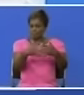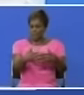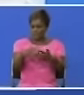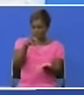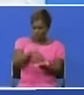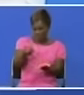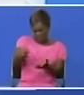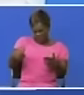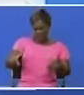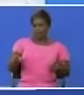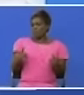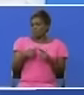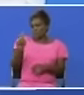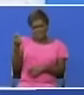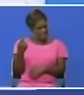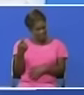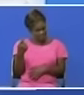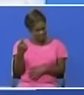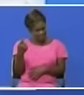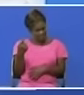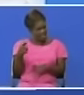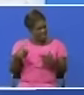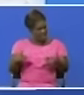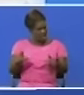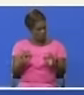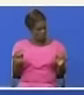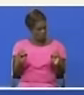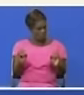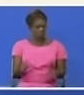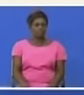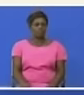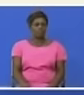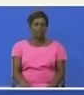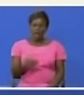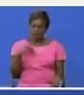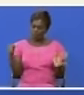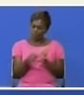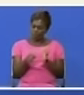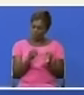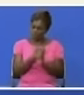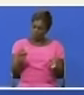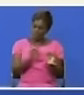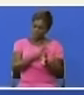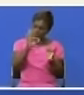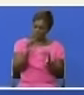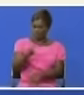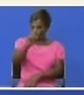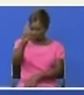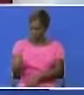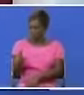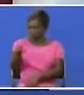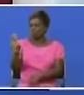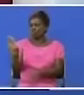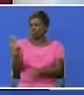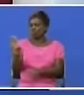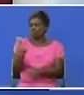that's allowed. But in Kenya, it's not conforming to our ratings. I have no problem with that, but my specific question was the approach that you